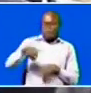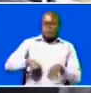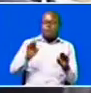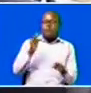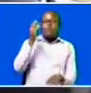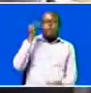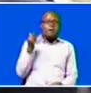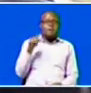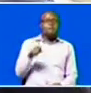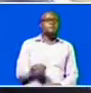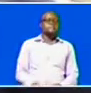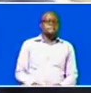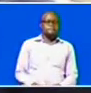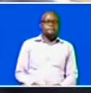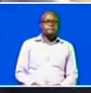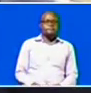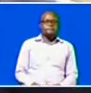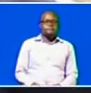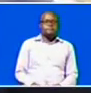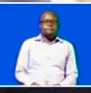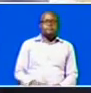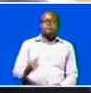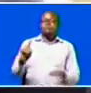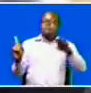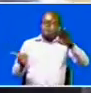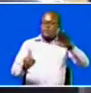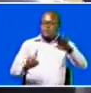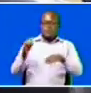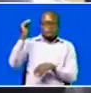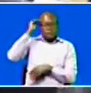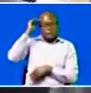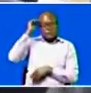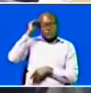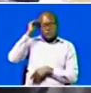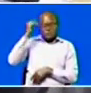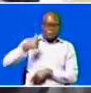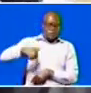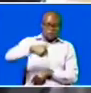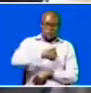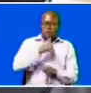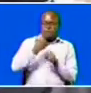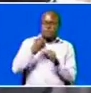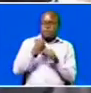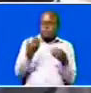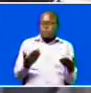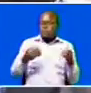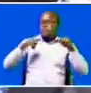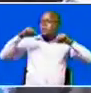because as a ministry we do